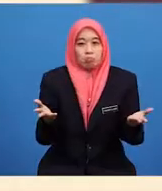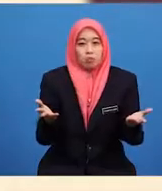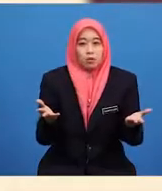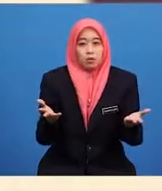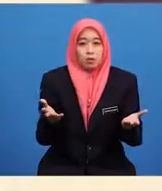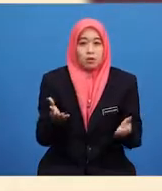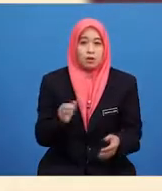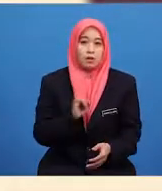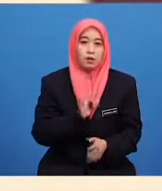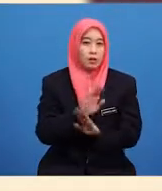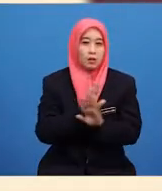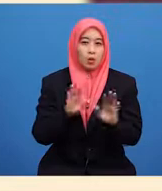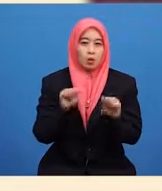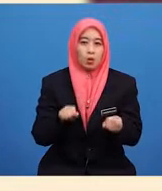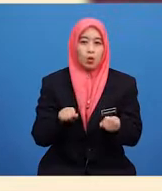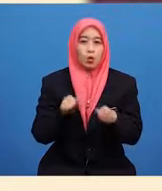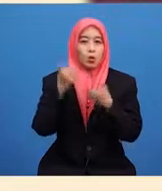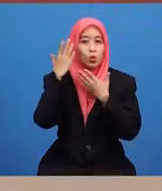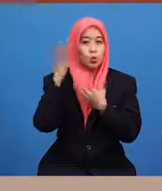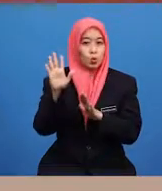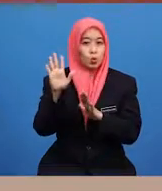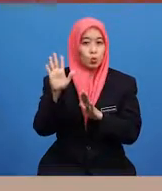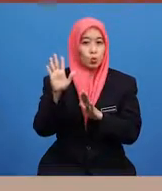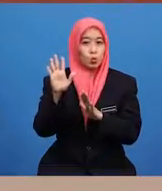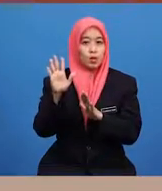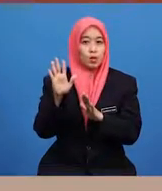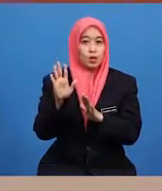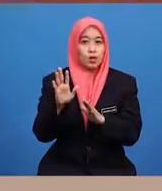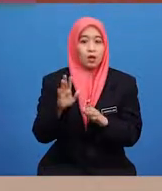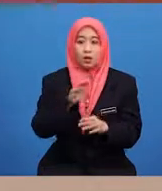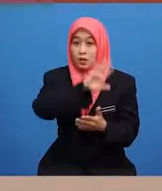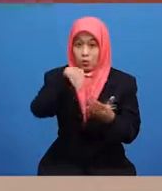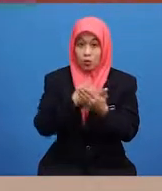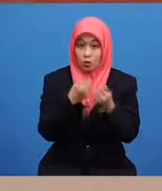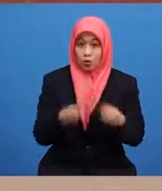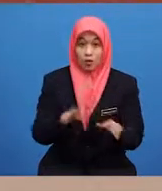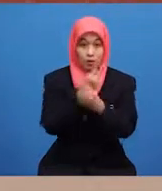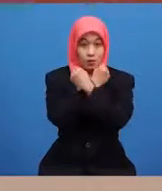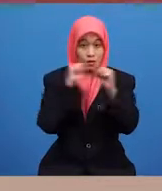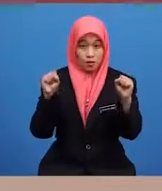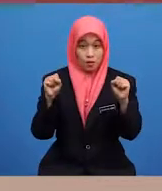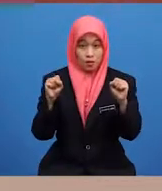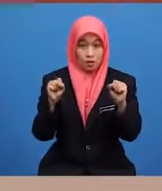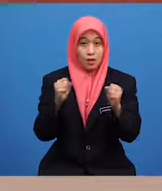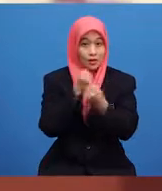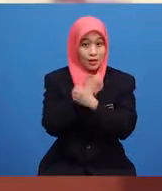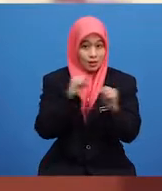I can't wait to get this lesson started. Are you ready, boys and girls? Are you ready,